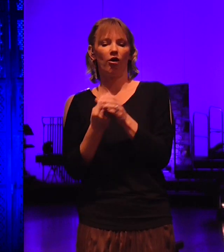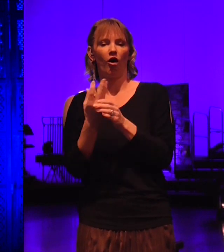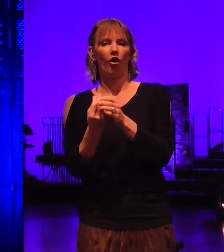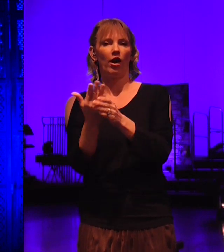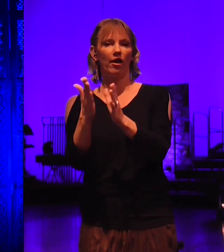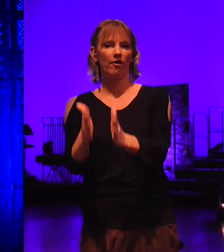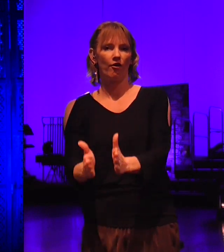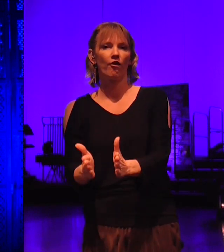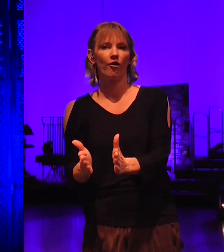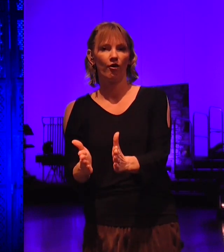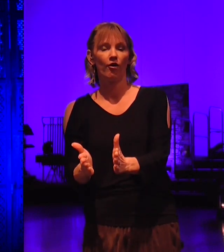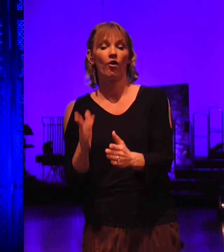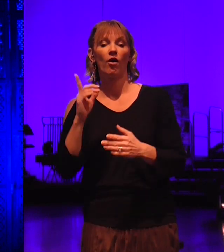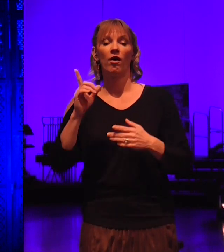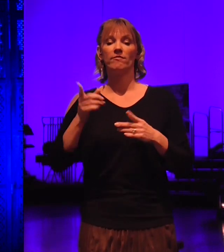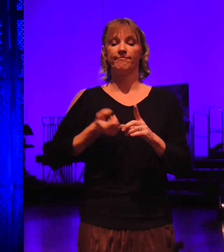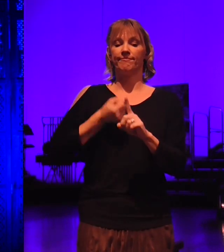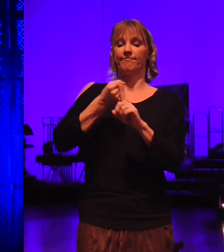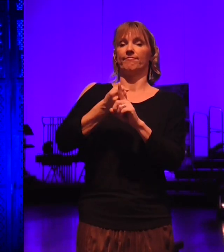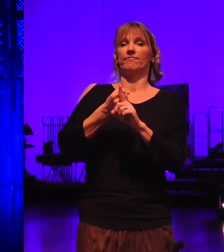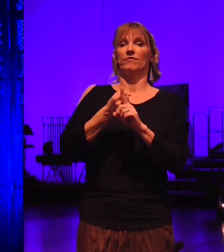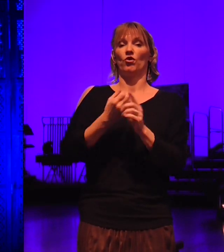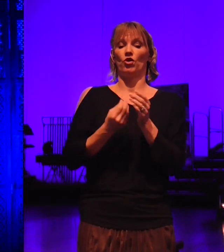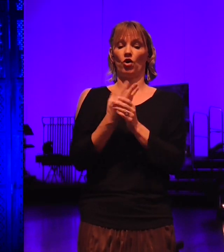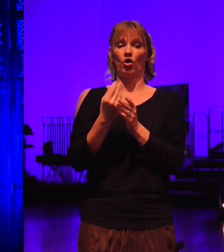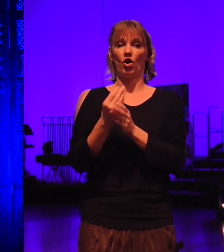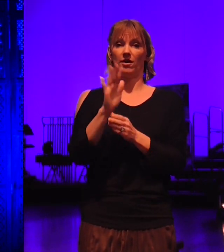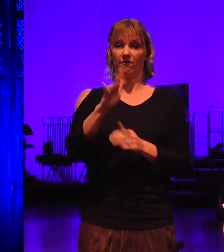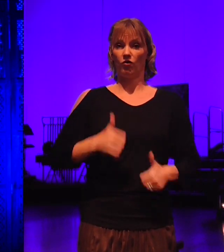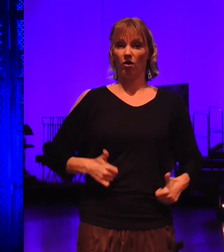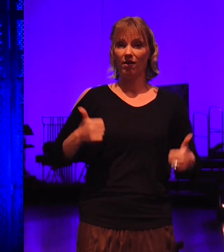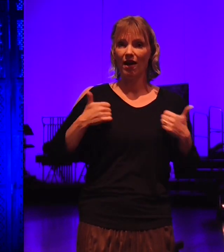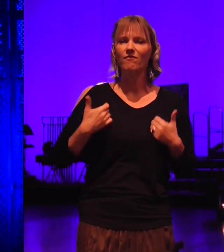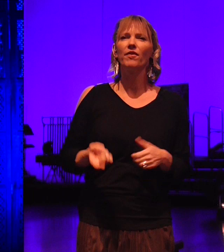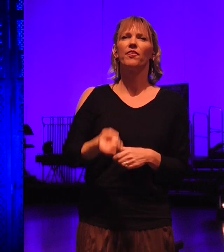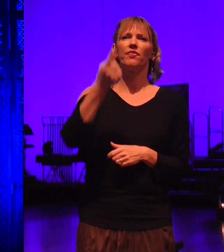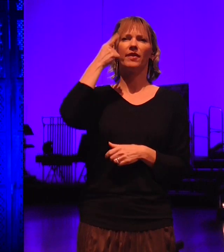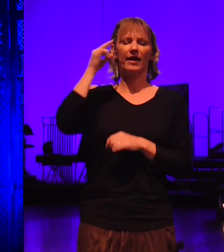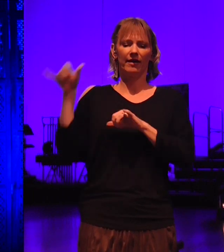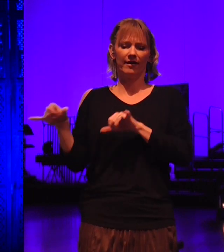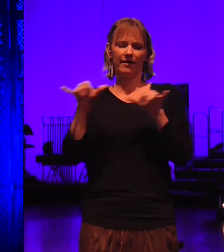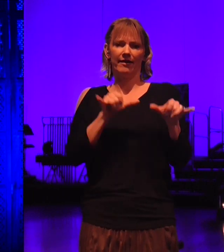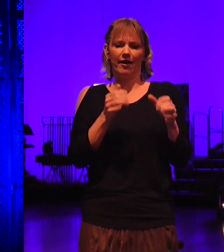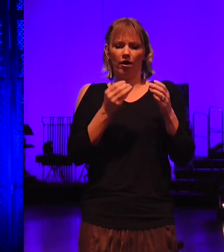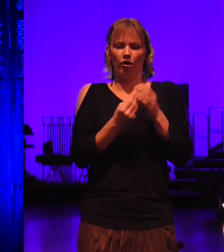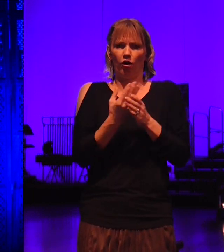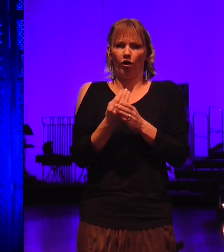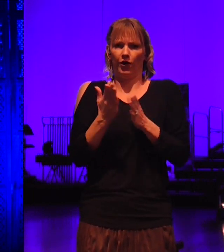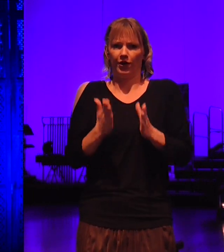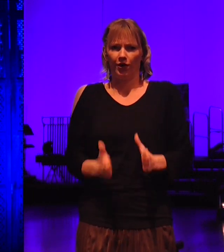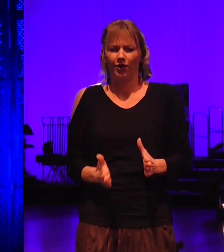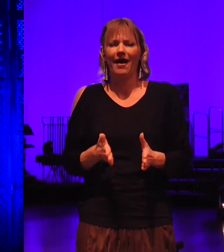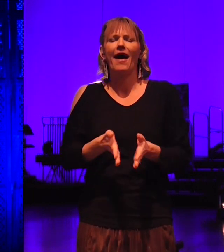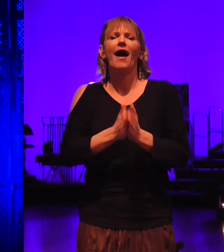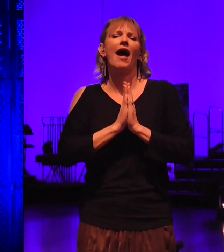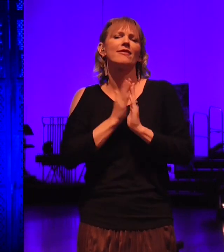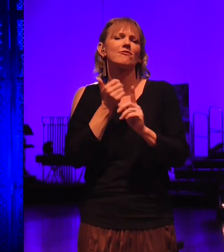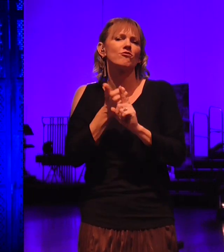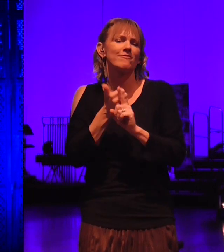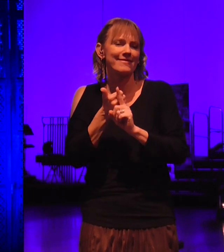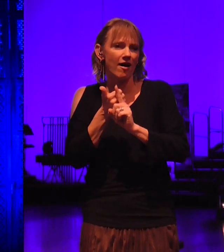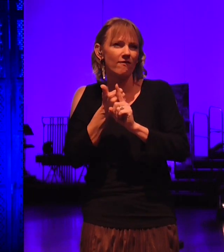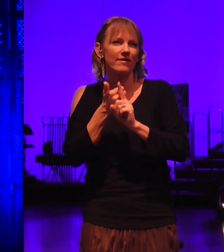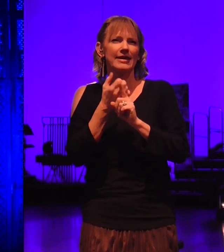When it comes to the garden of your life, think like a gardener. Ask yourself, what seeds am